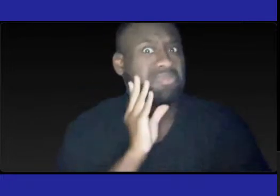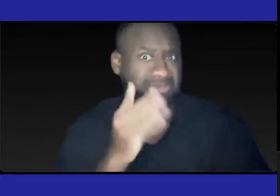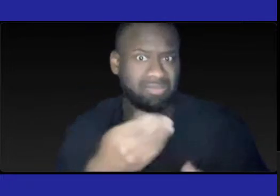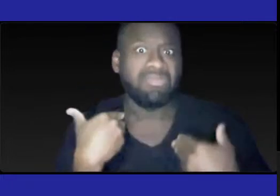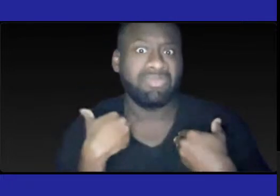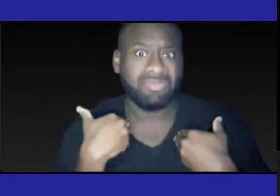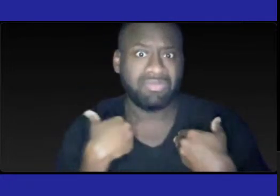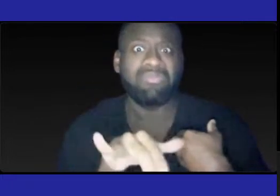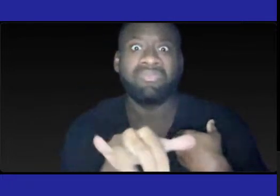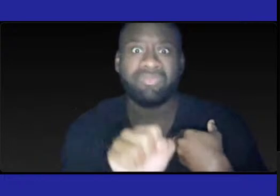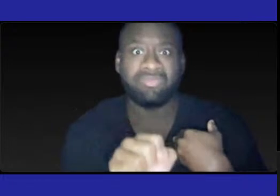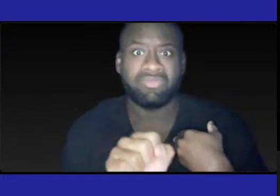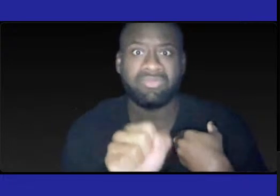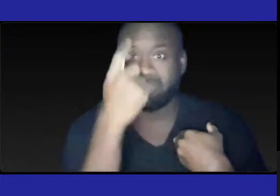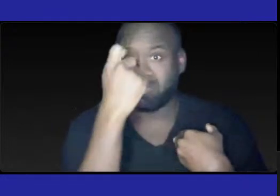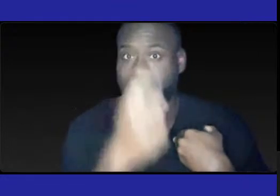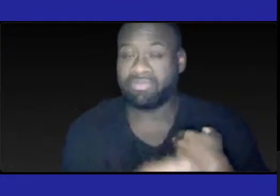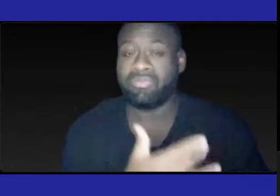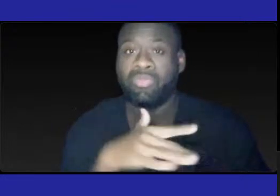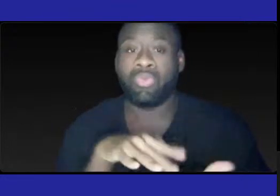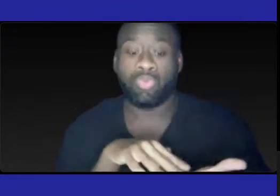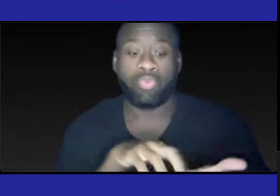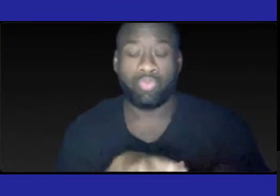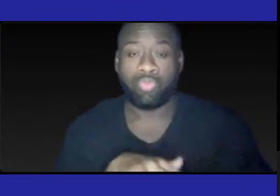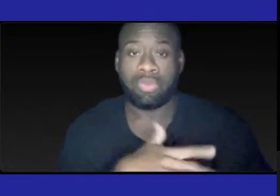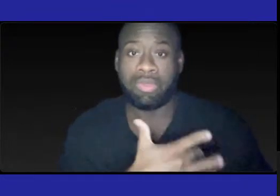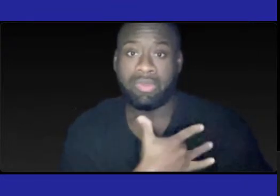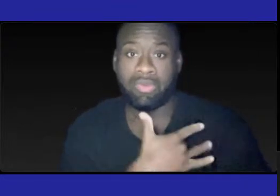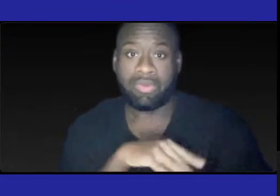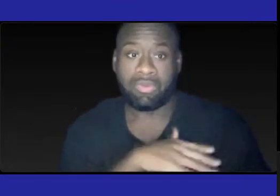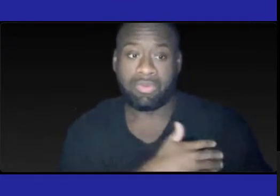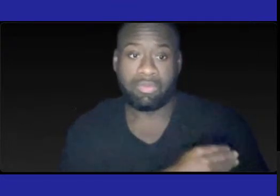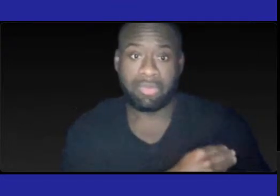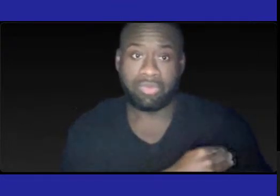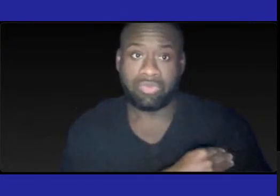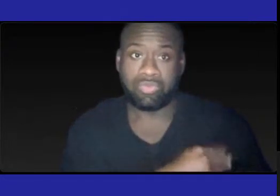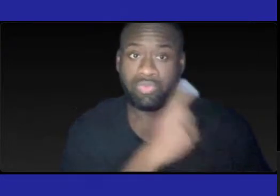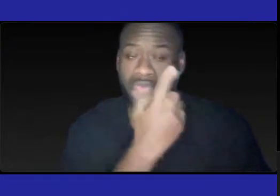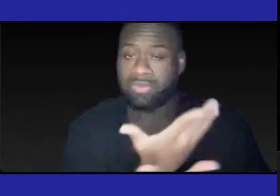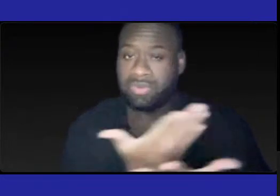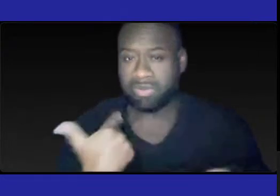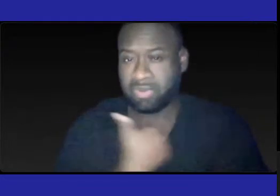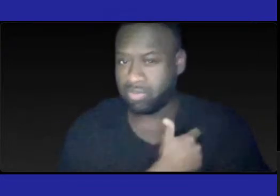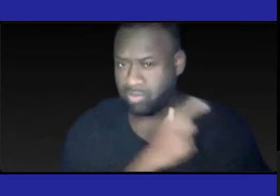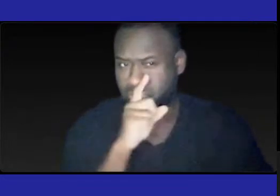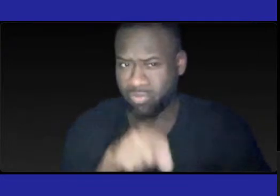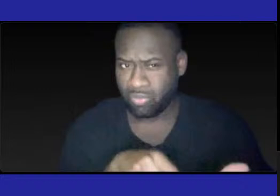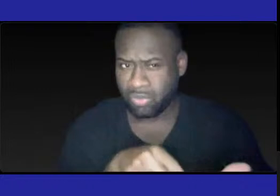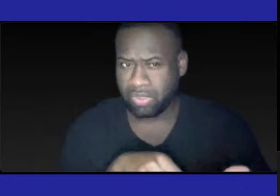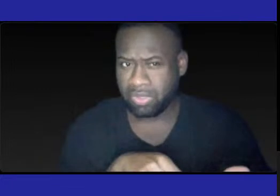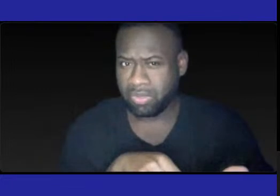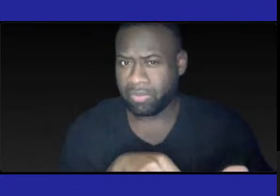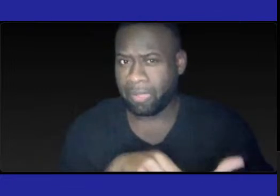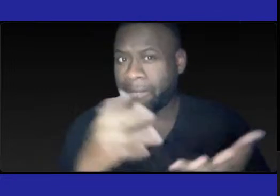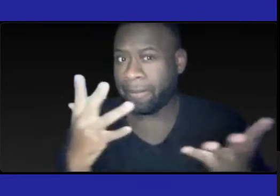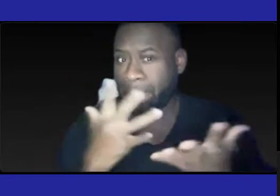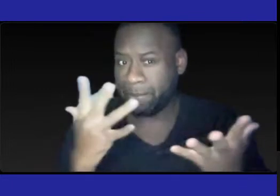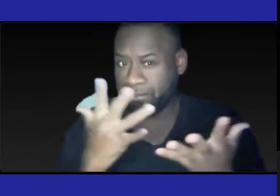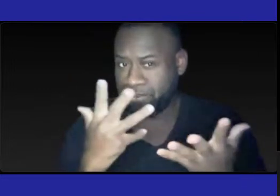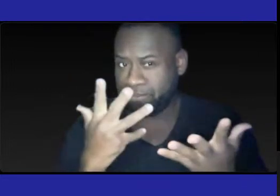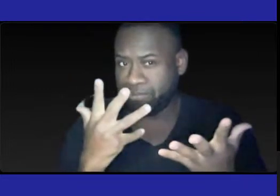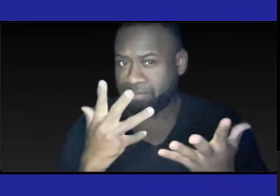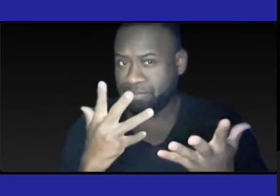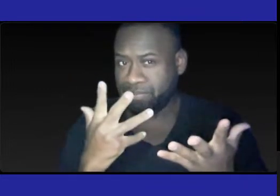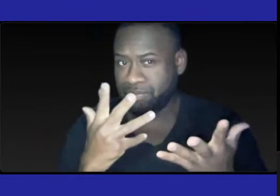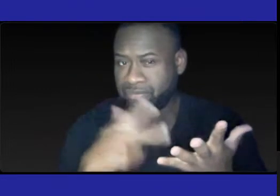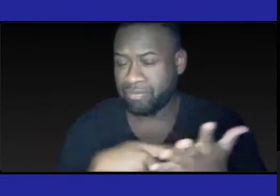will say with cardiomyopathy, one of the things we are really are trying to institute with this program is to